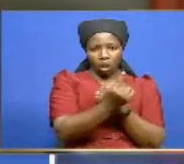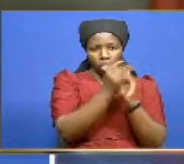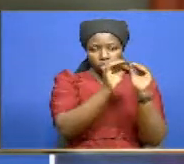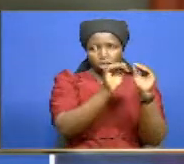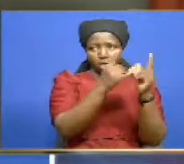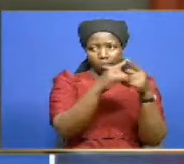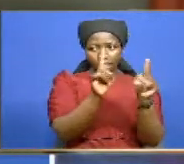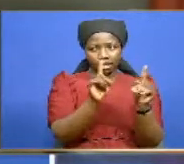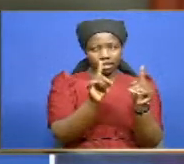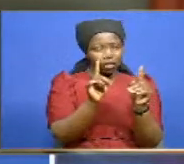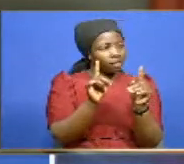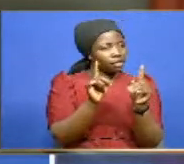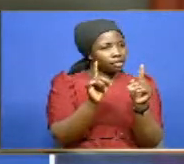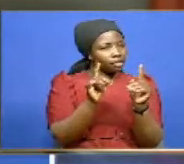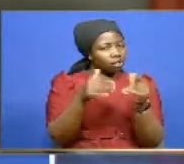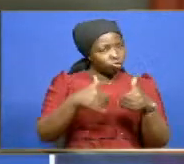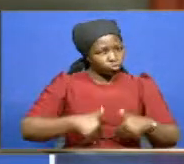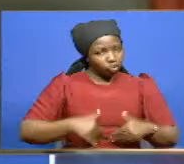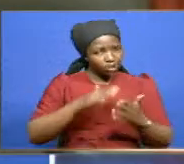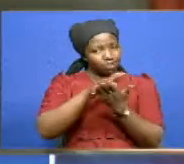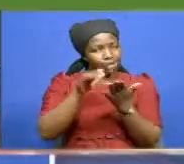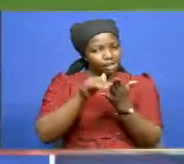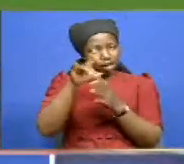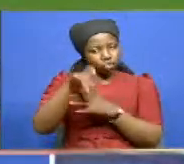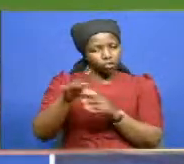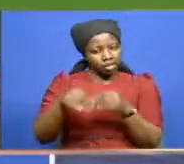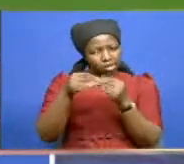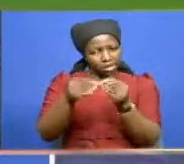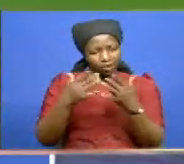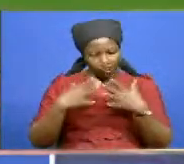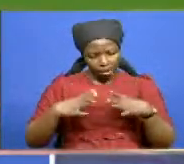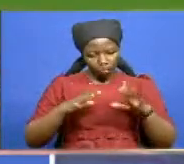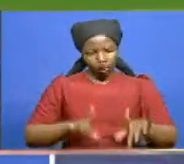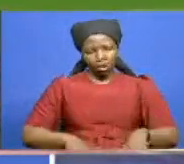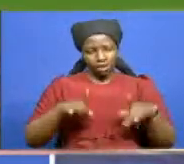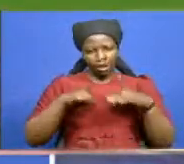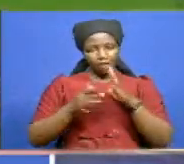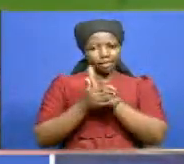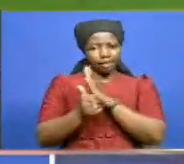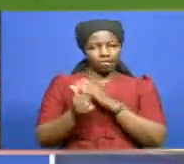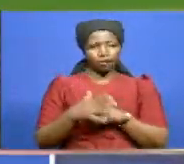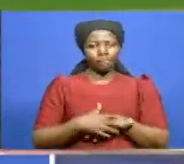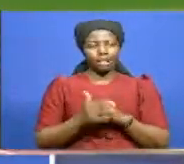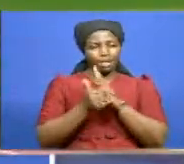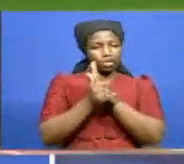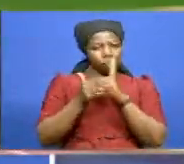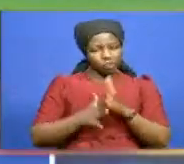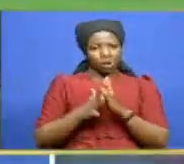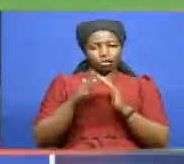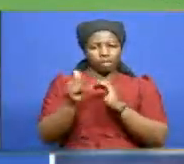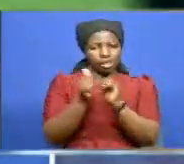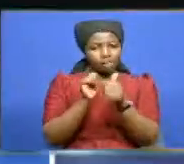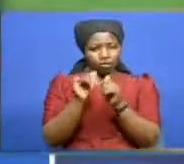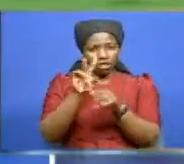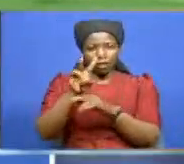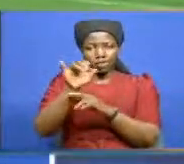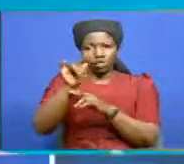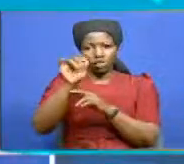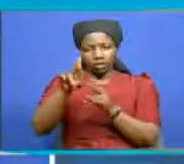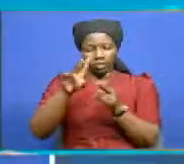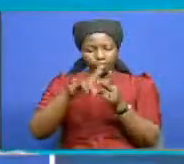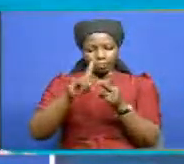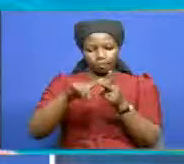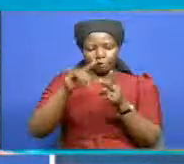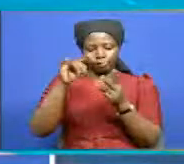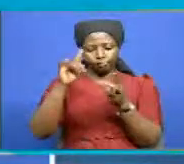We are saying the youth center should also give people life skills. Wanamichezo maarufu humu nchini akiwemo Victor Wanyama, Humphrey Kiyange, Jen